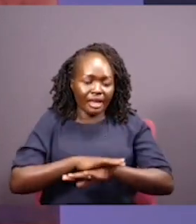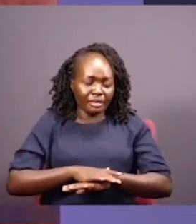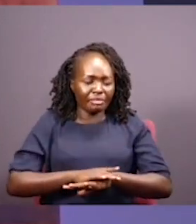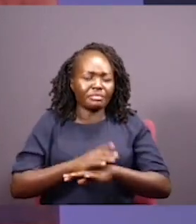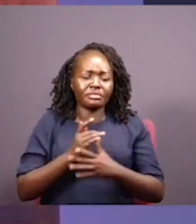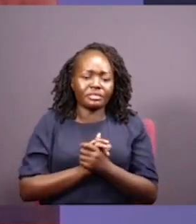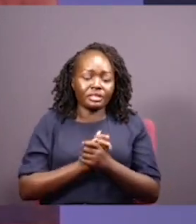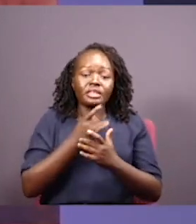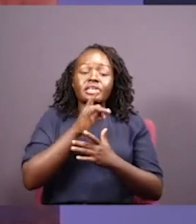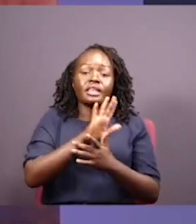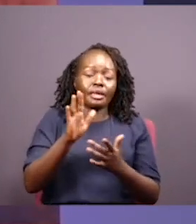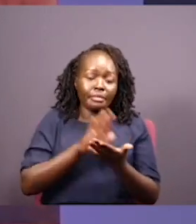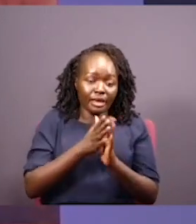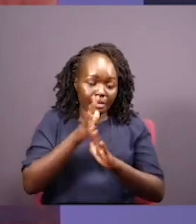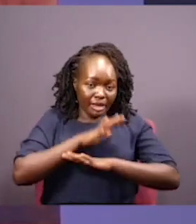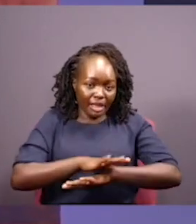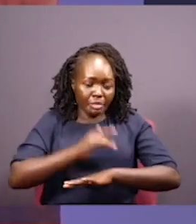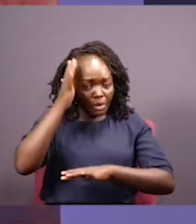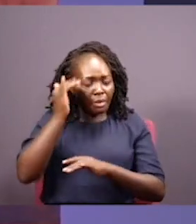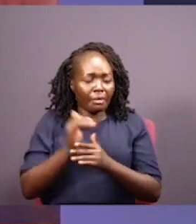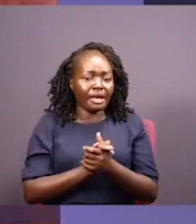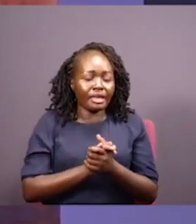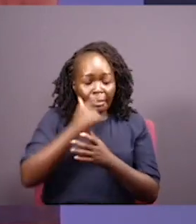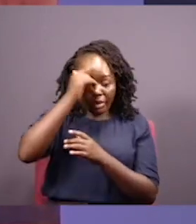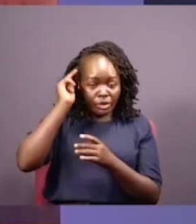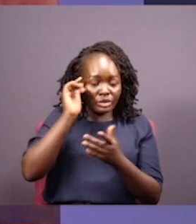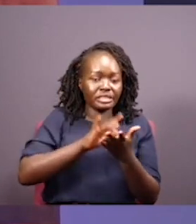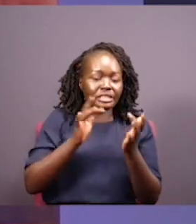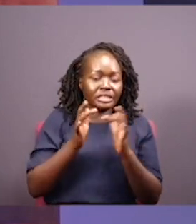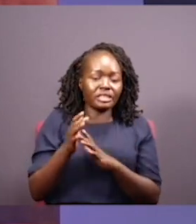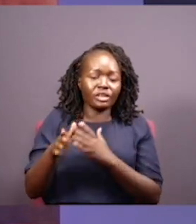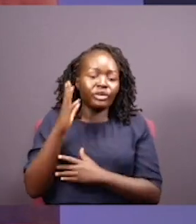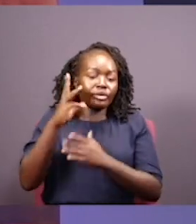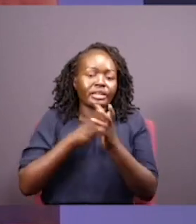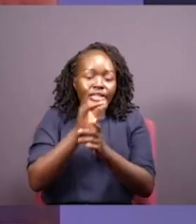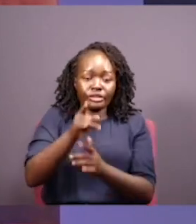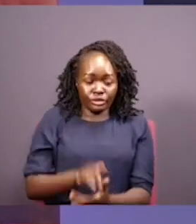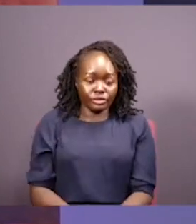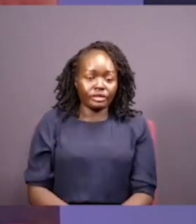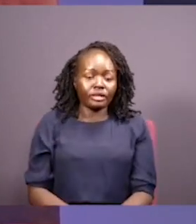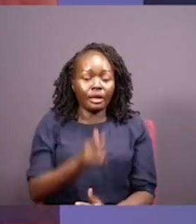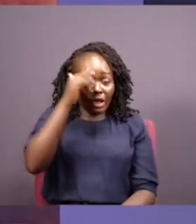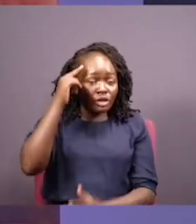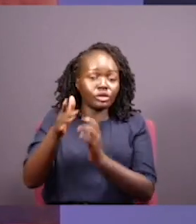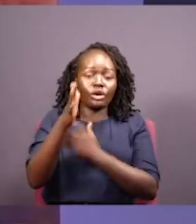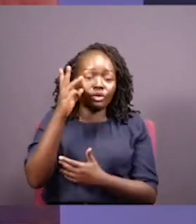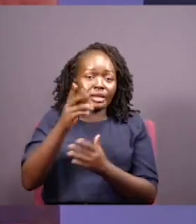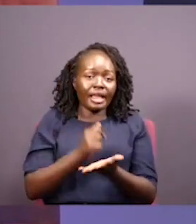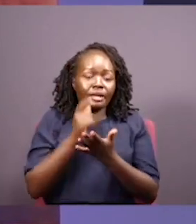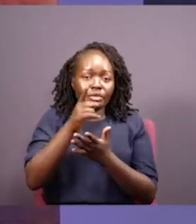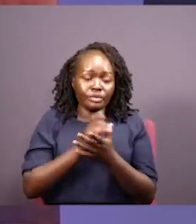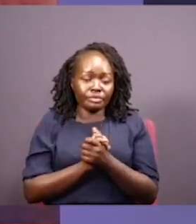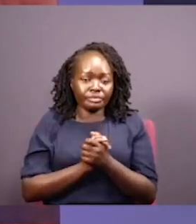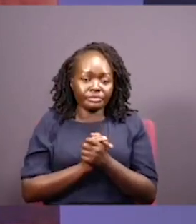to be calm. Why? Because God will guide you. Because God will help you.